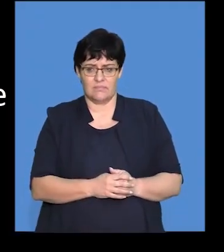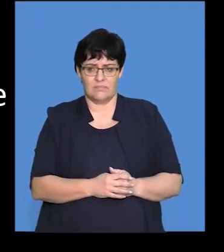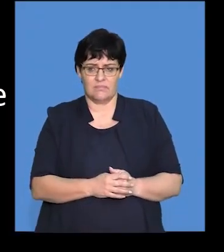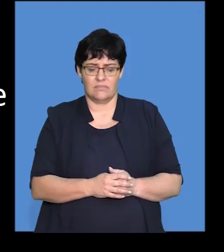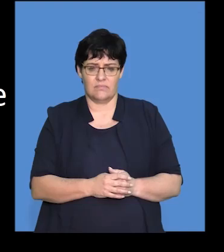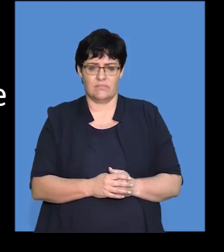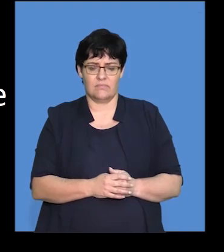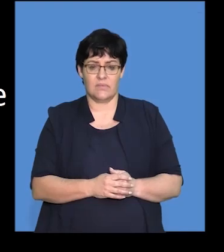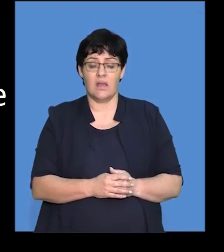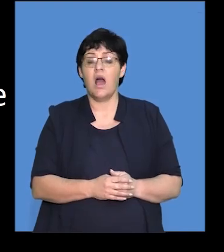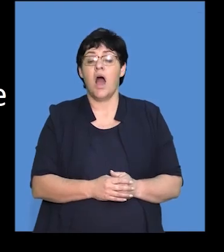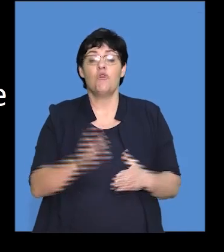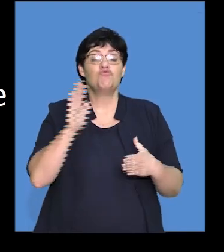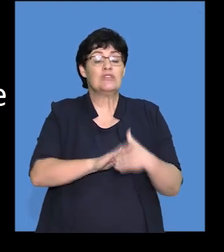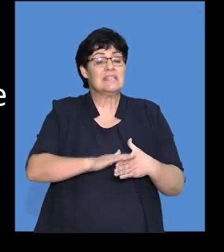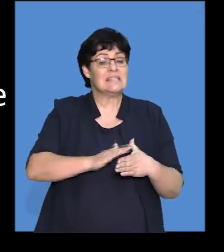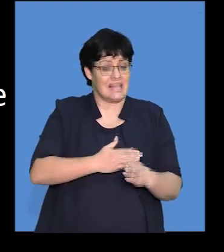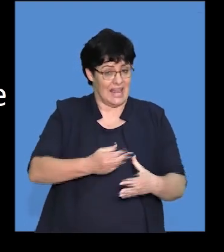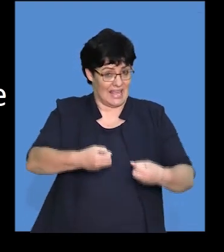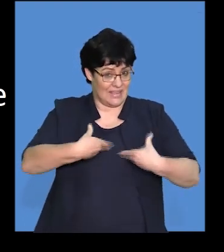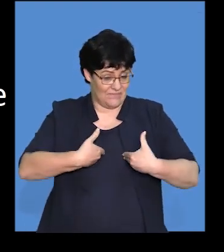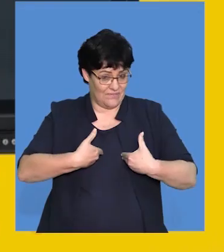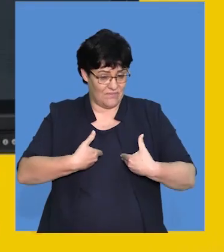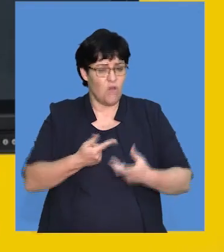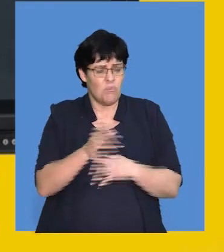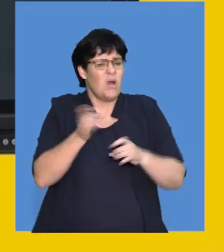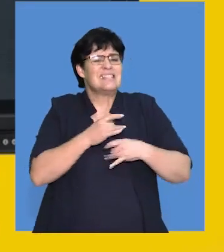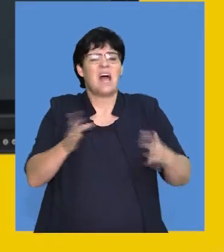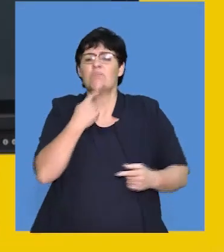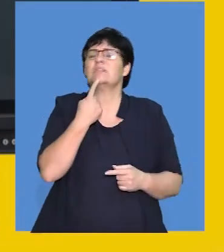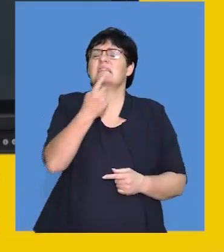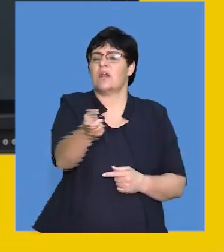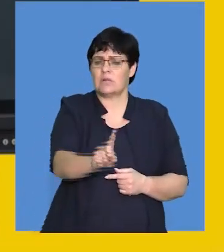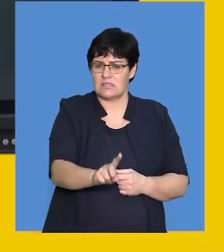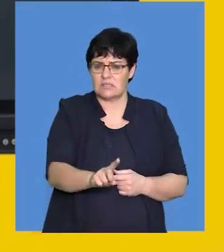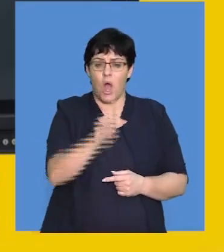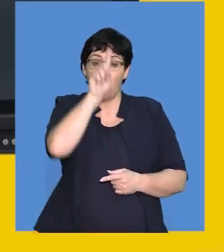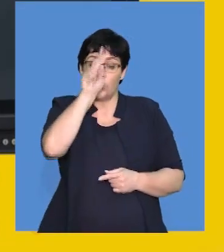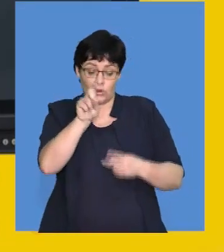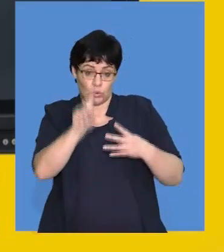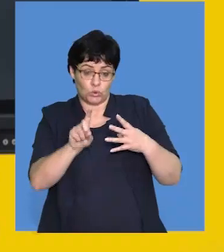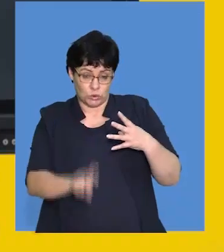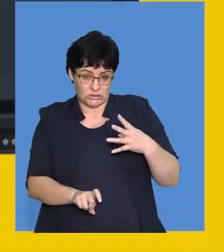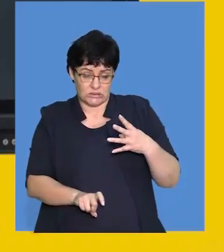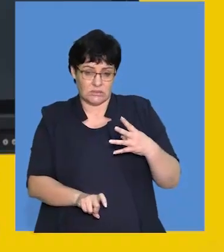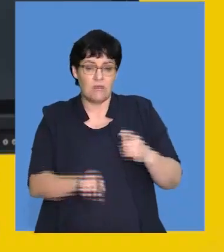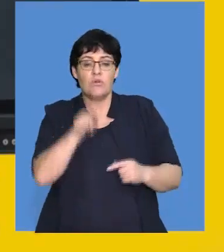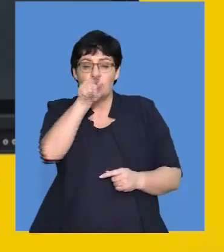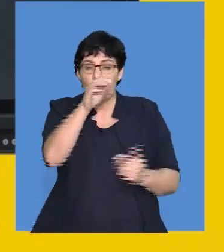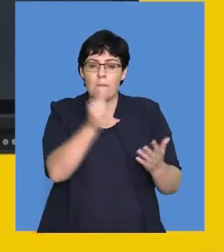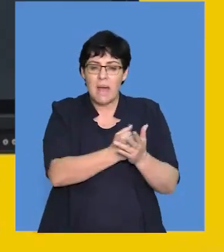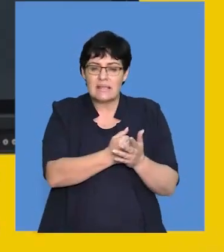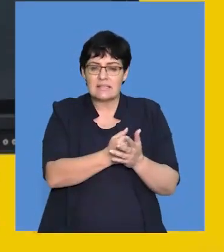Give a reason. Remember when we started, I told you that these questions will need you to peel